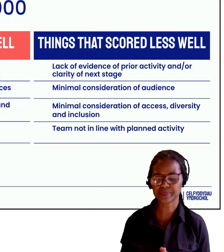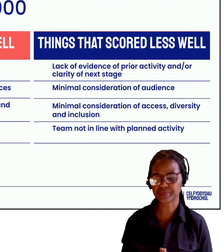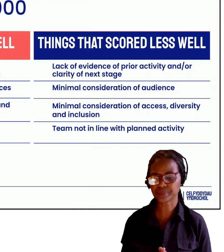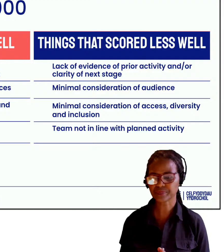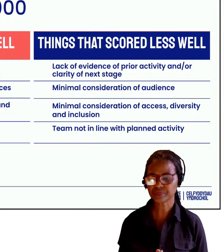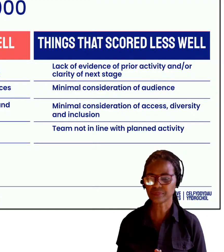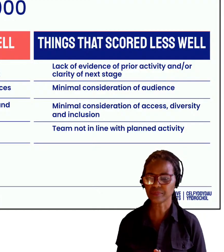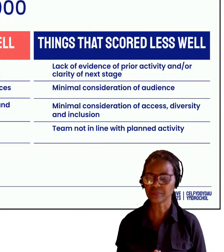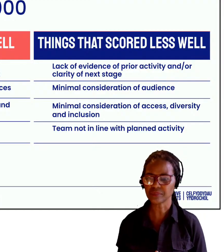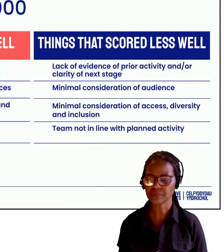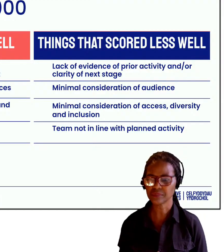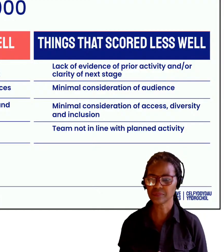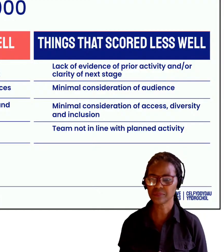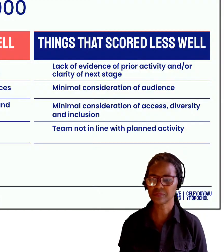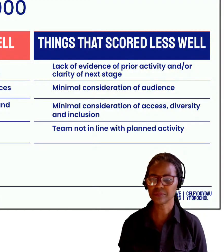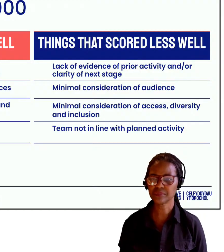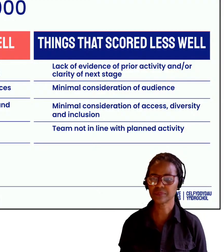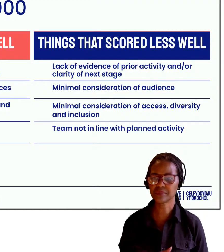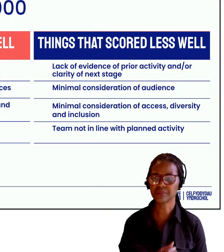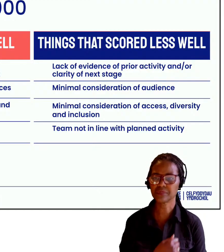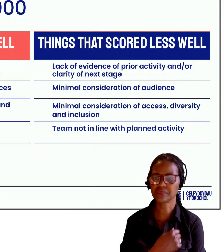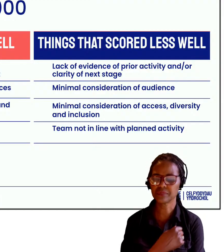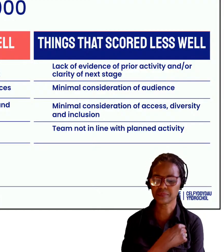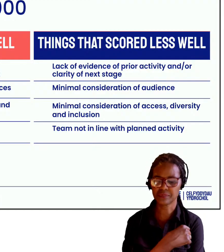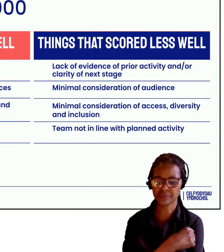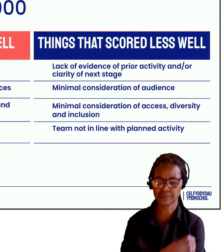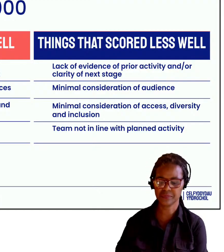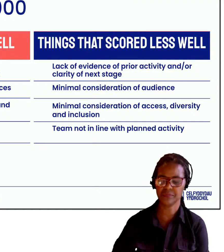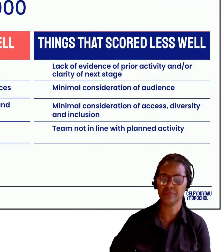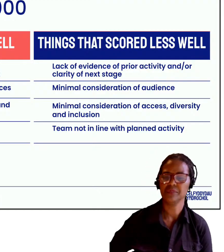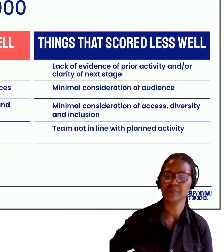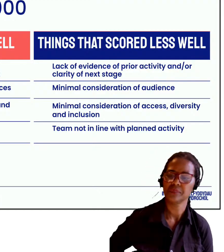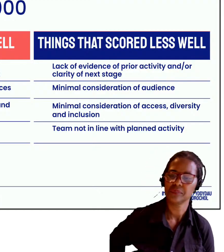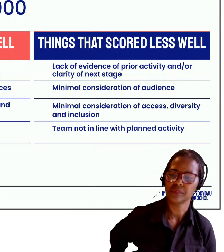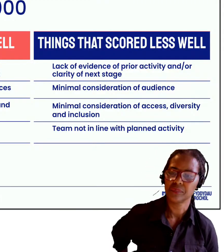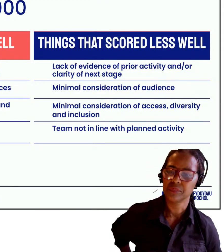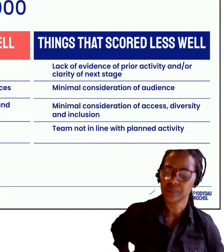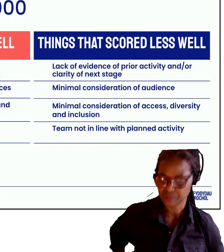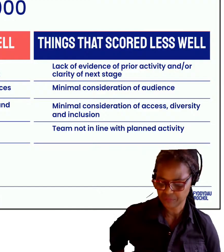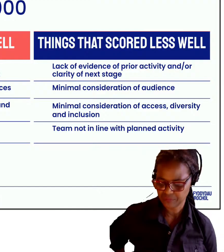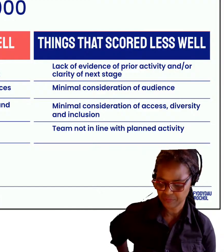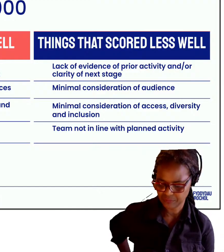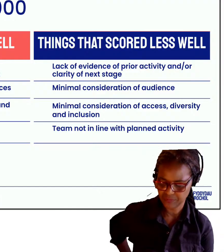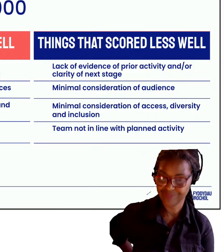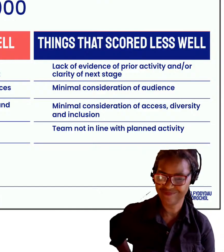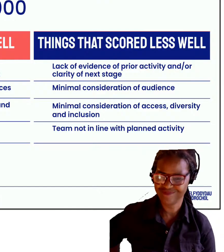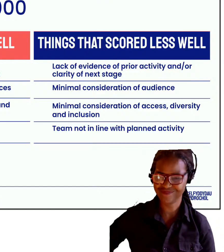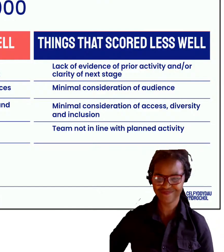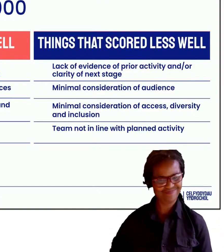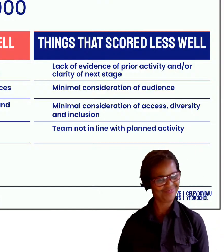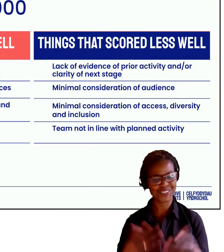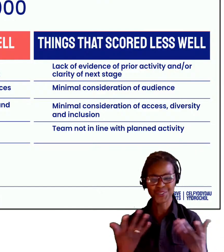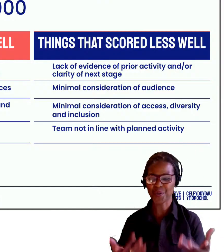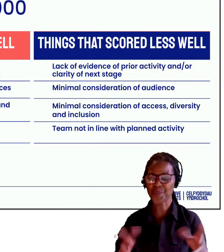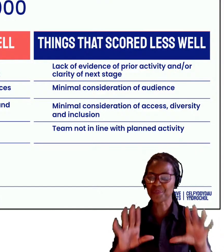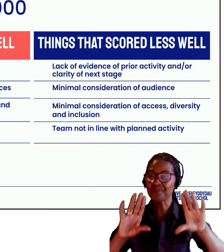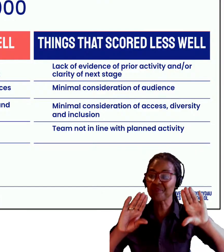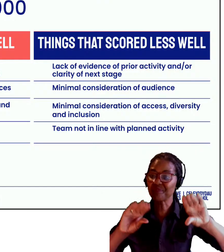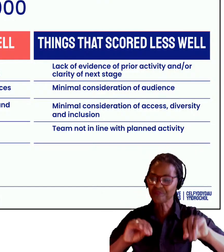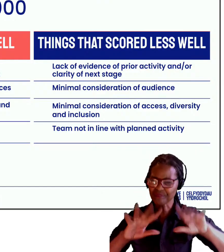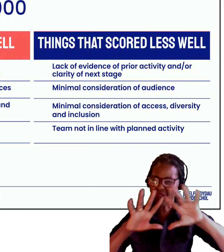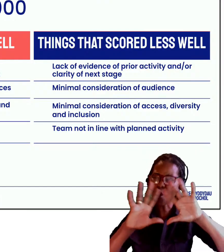the proposal that people had sent. So that's the end of our sort of